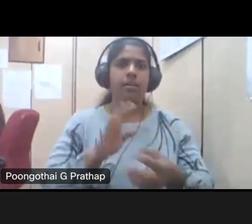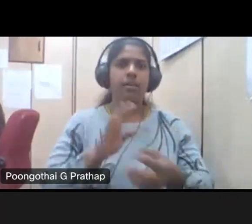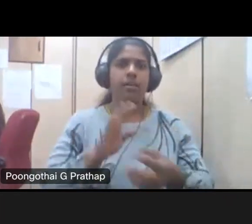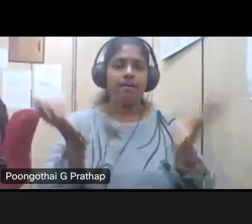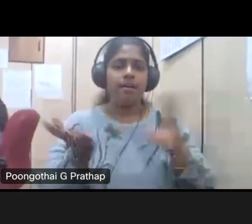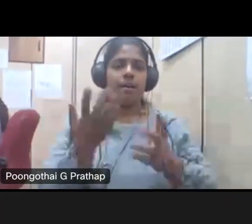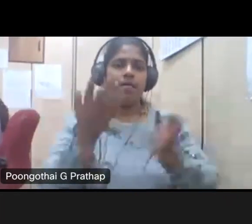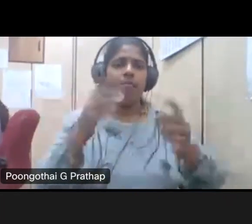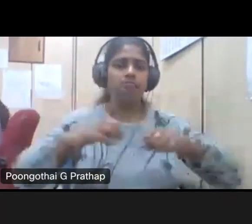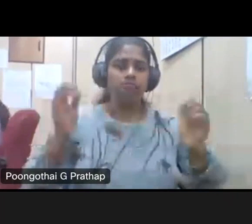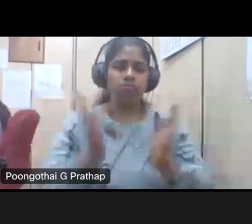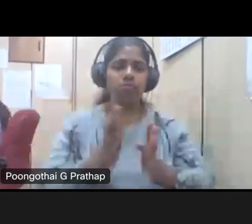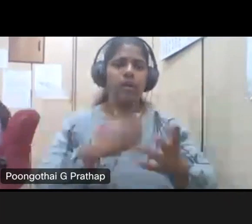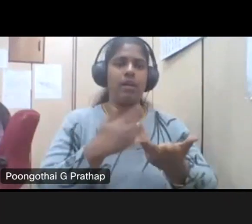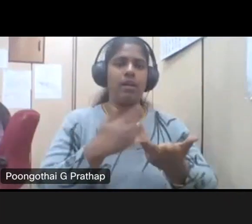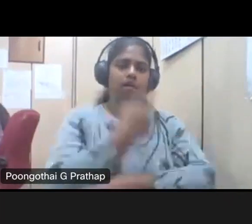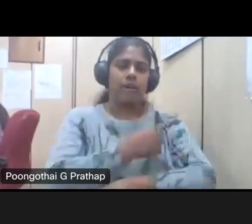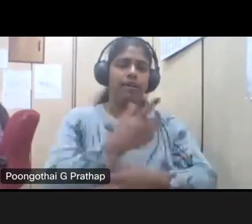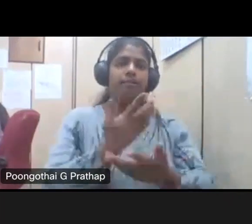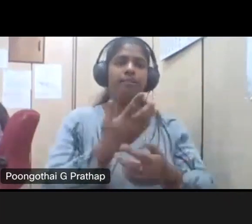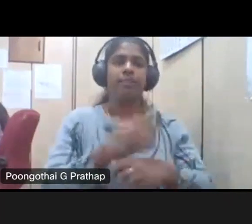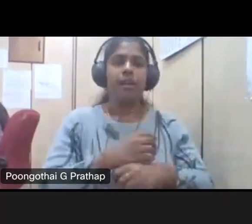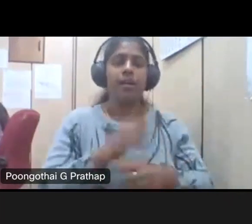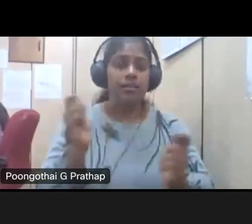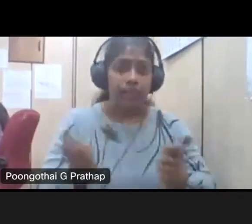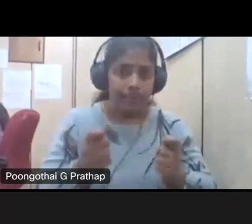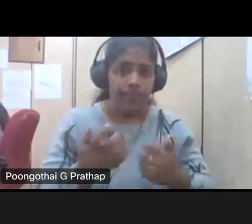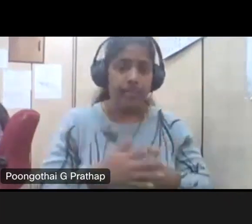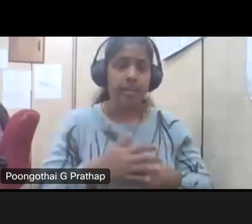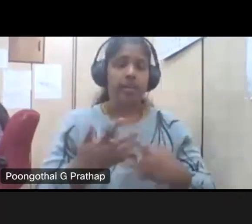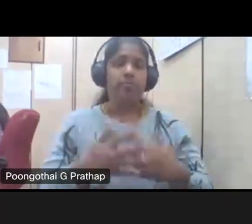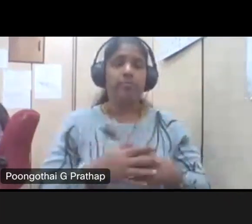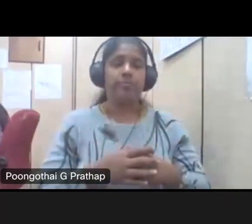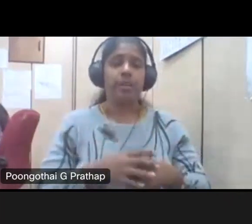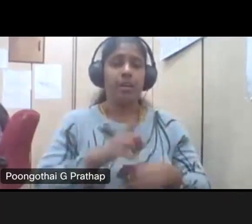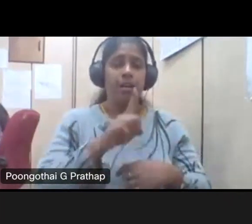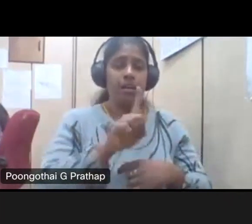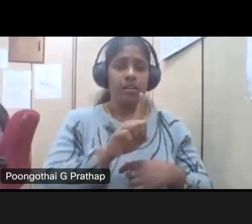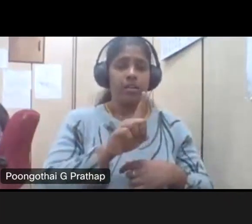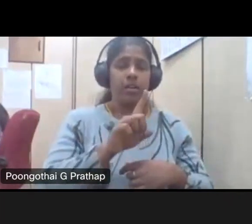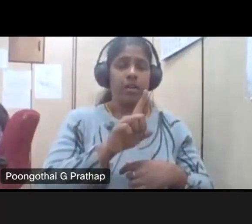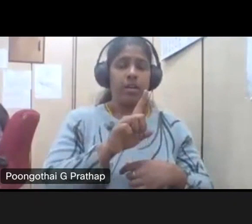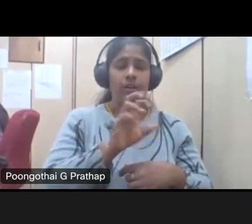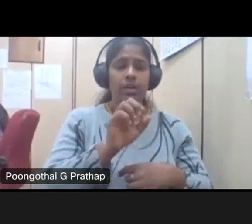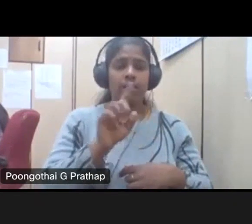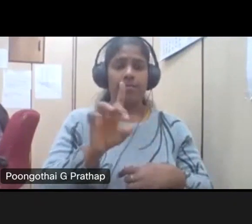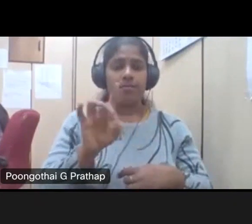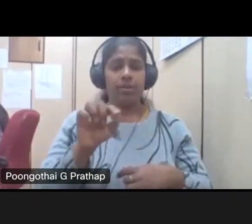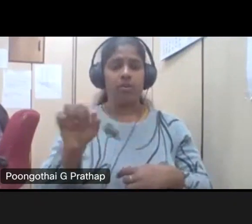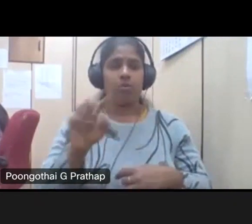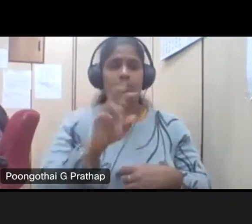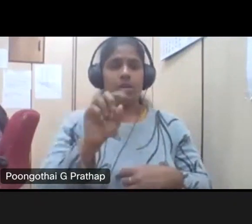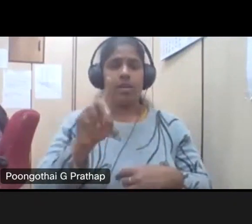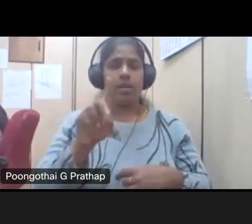Day. She's also an executive board member of IAP from 2015 to 2018. And was a